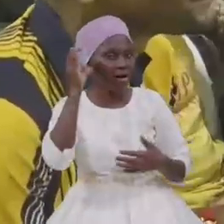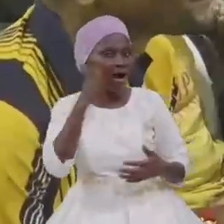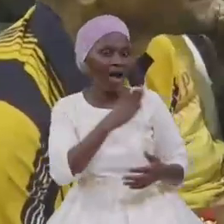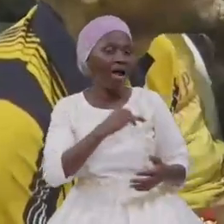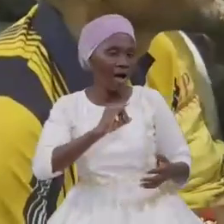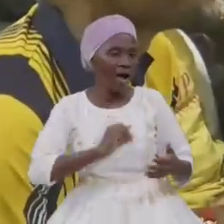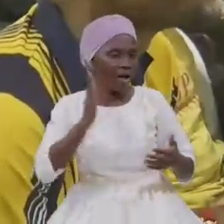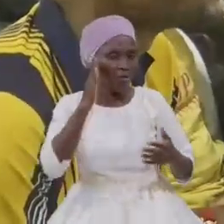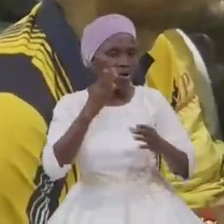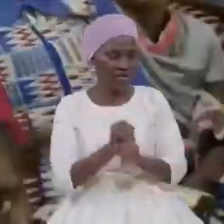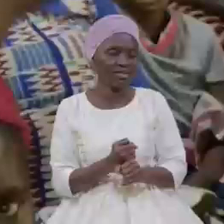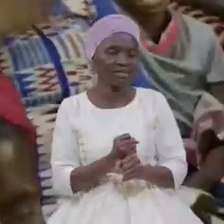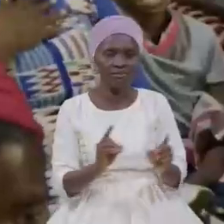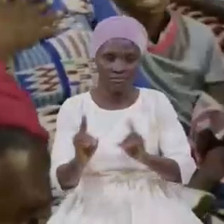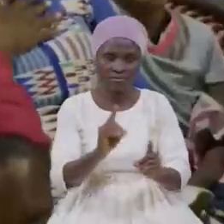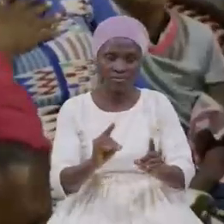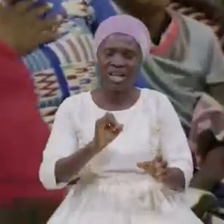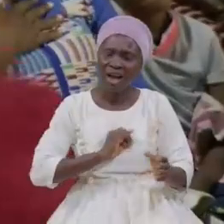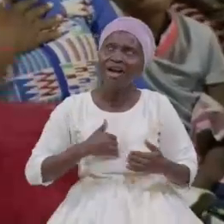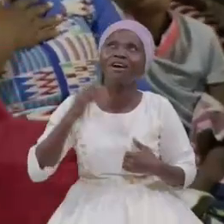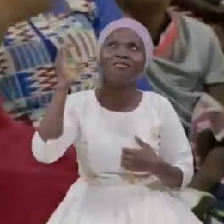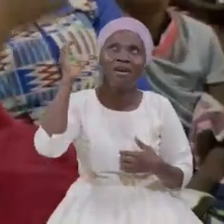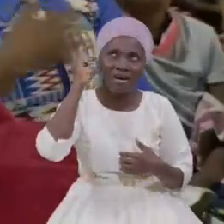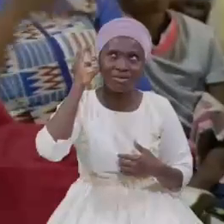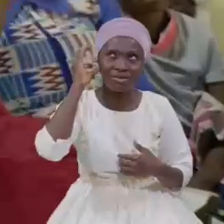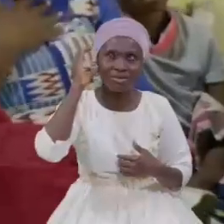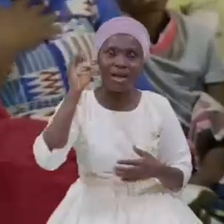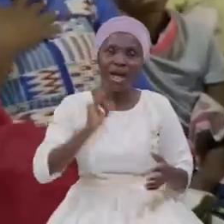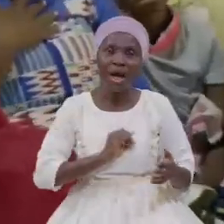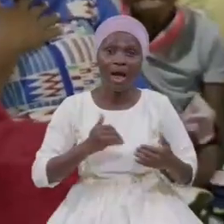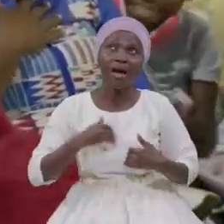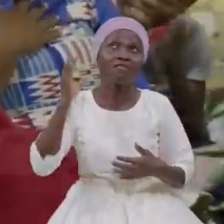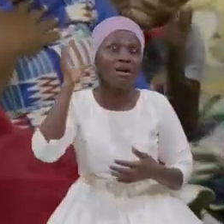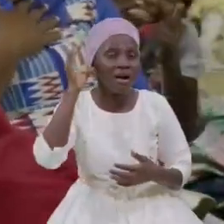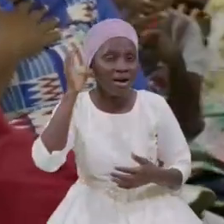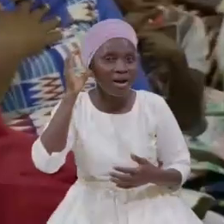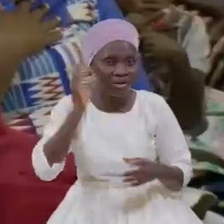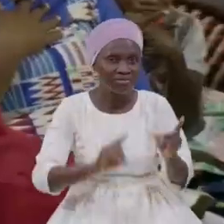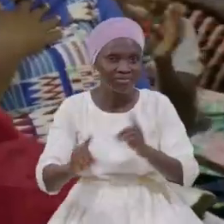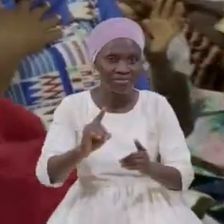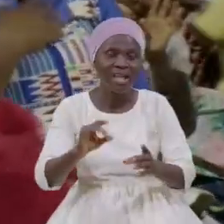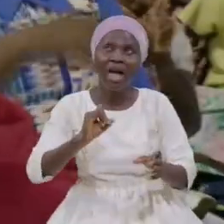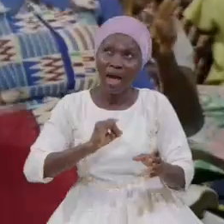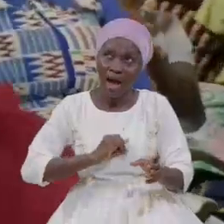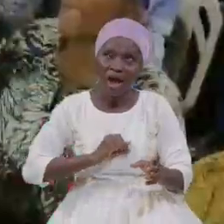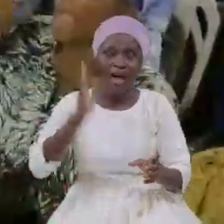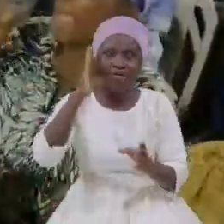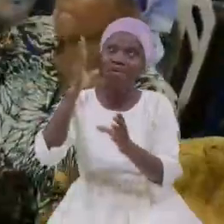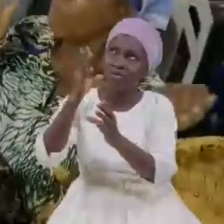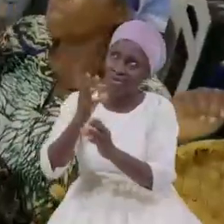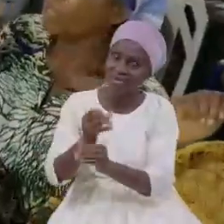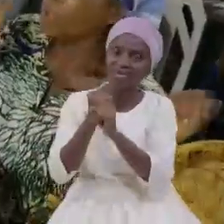heard, say it. I've heard, I am going to receive.